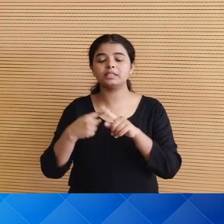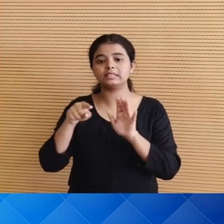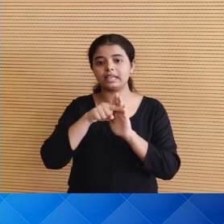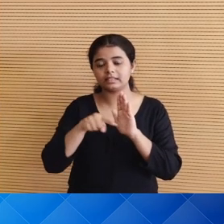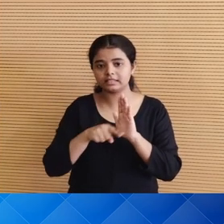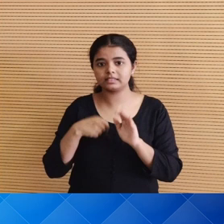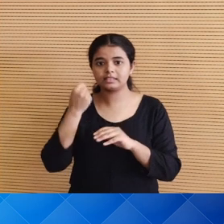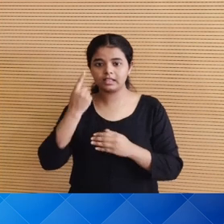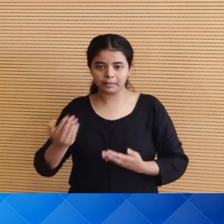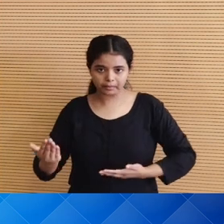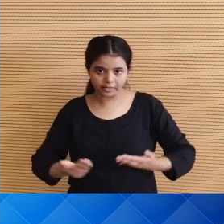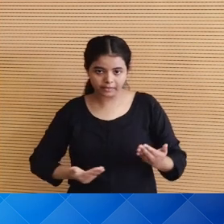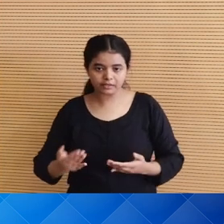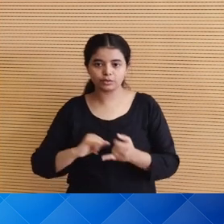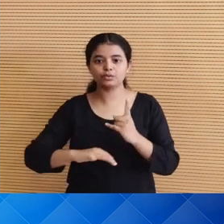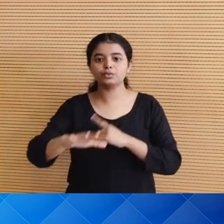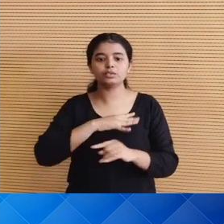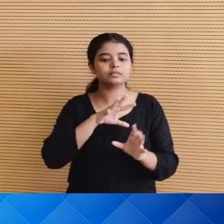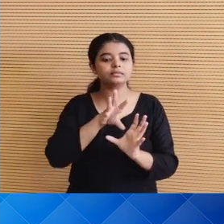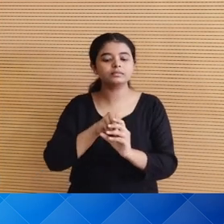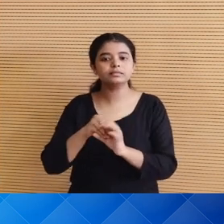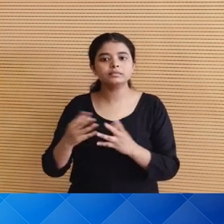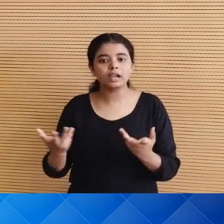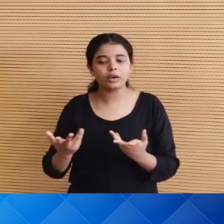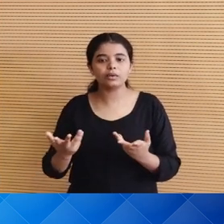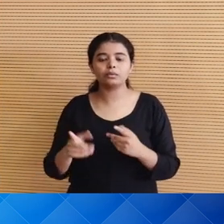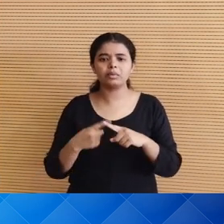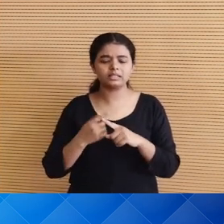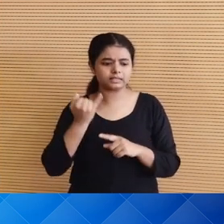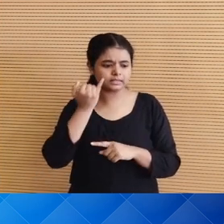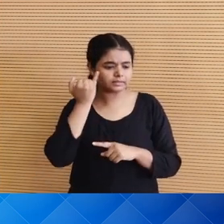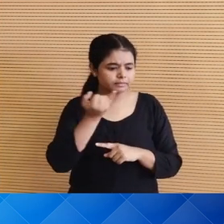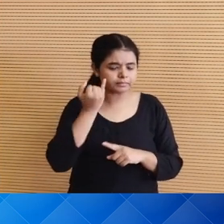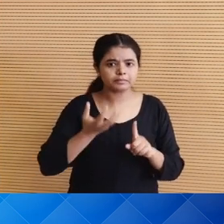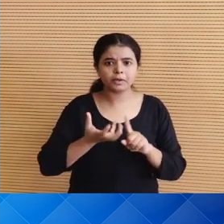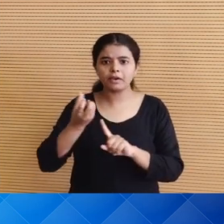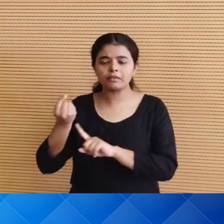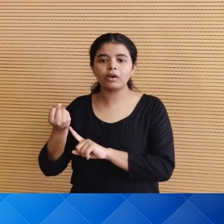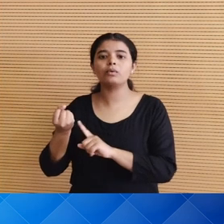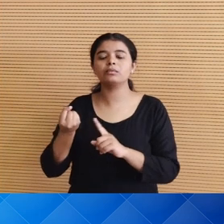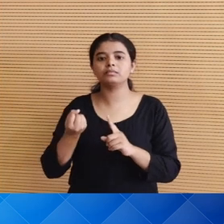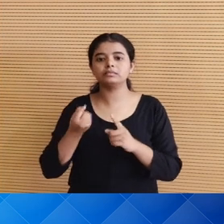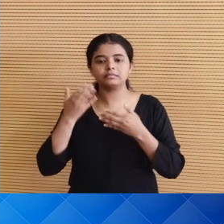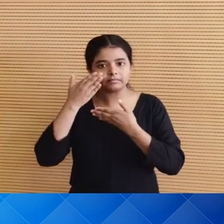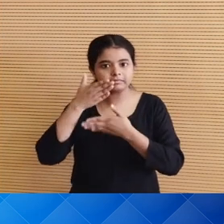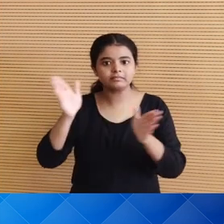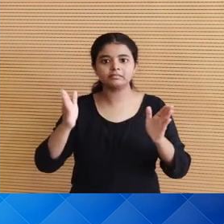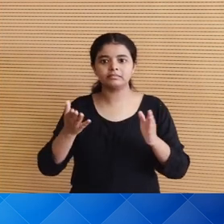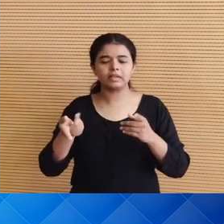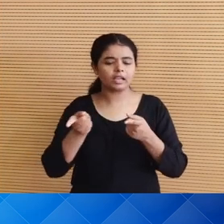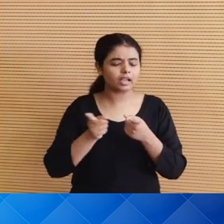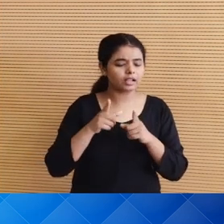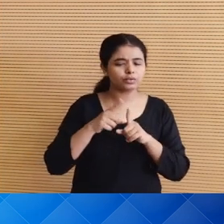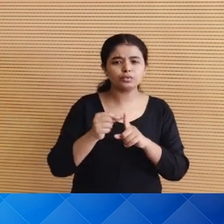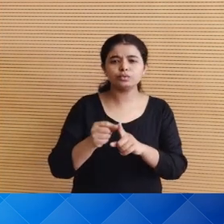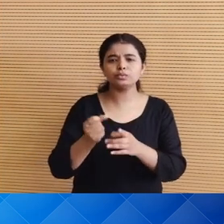etiquette, socialization, discover, identify, explore, experiment, and